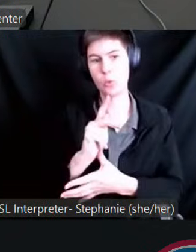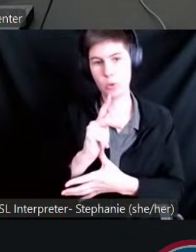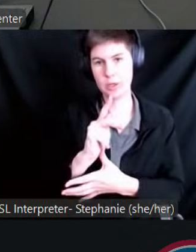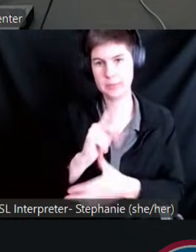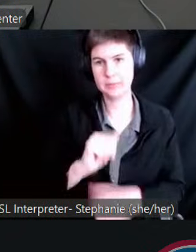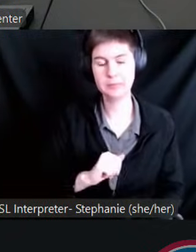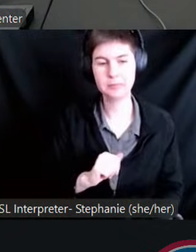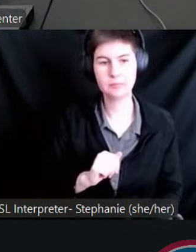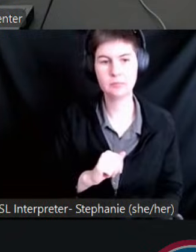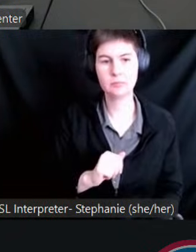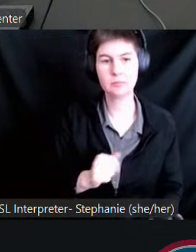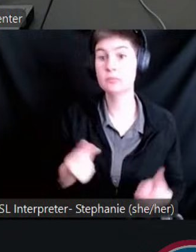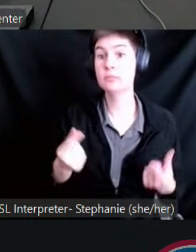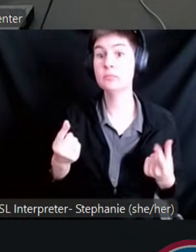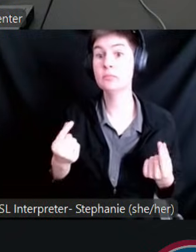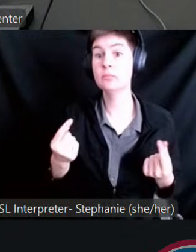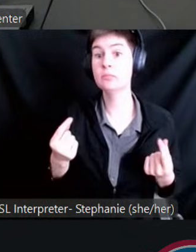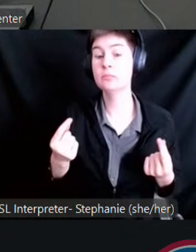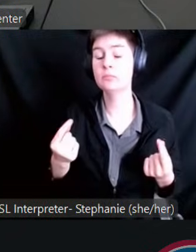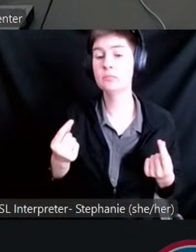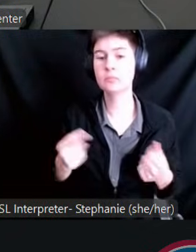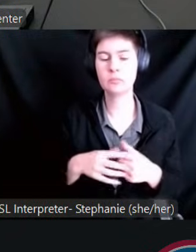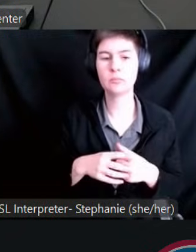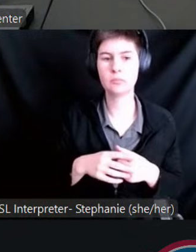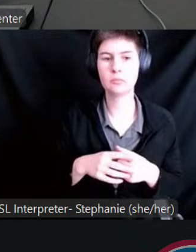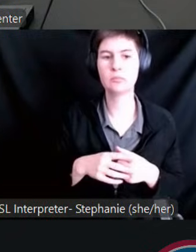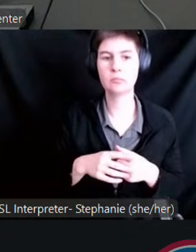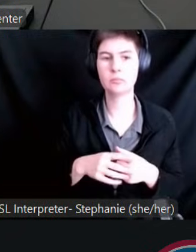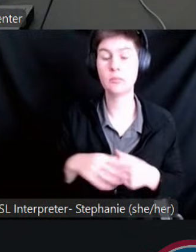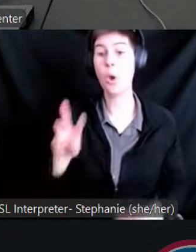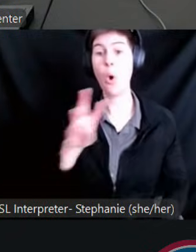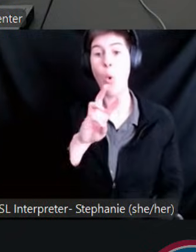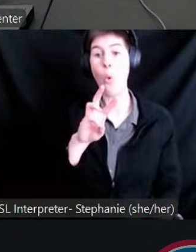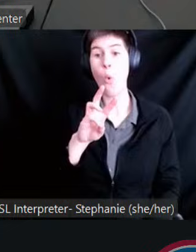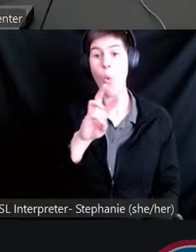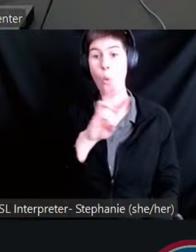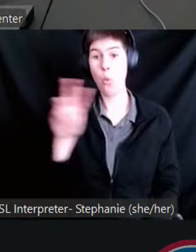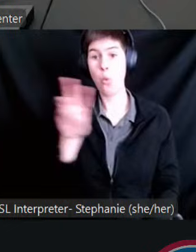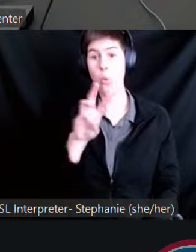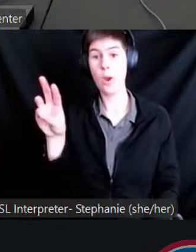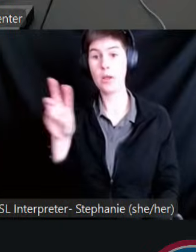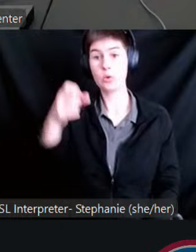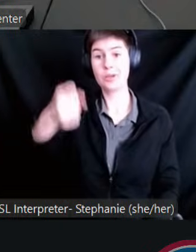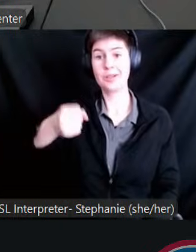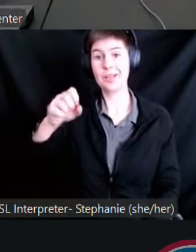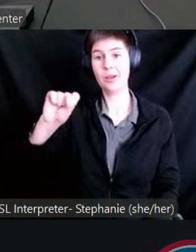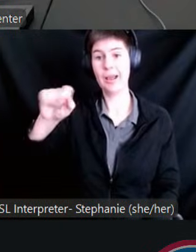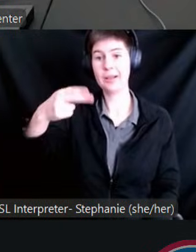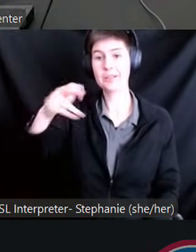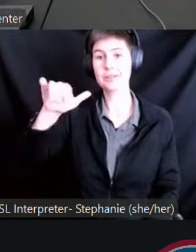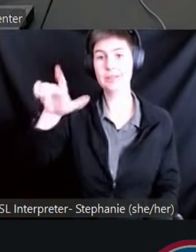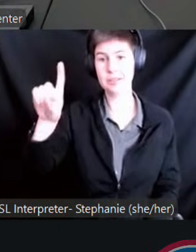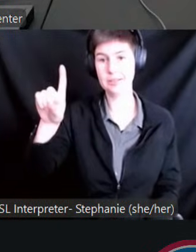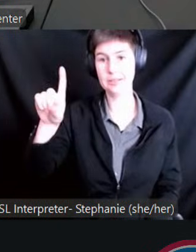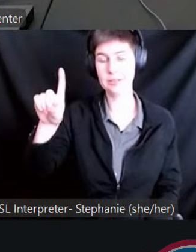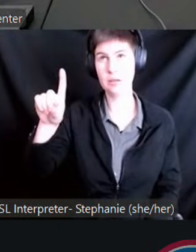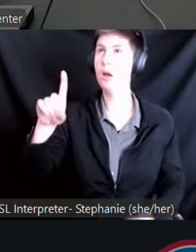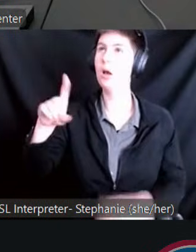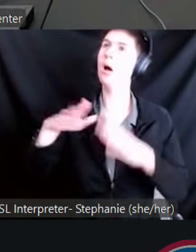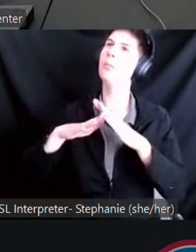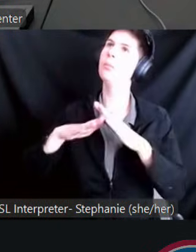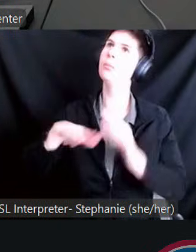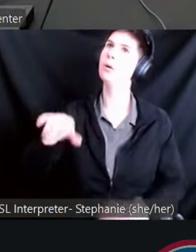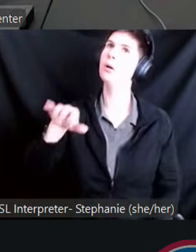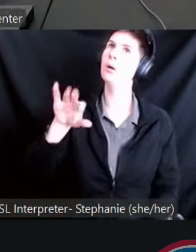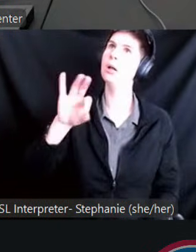live on the entire extent of Western, South Ashland, or Ashland south of from 95th